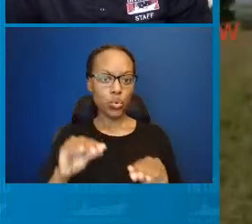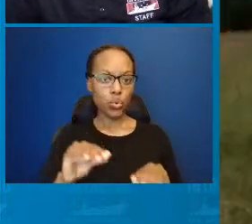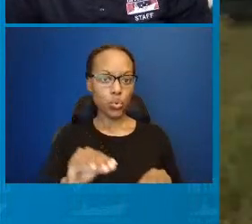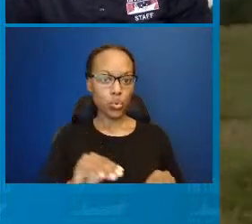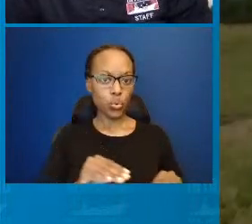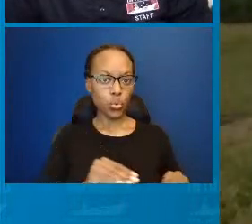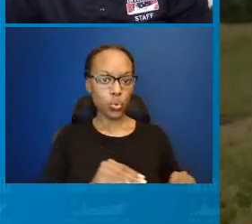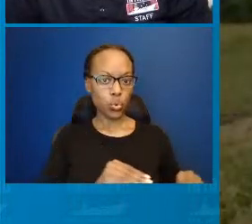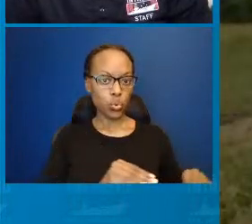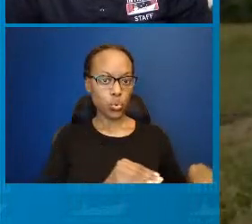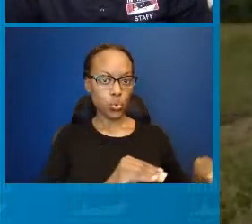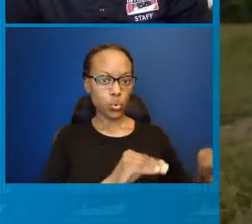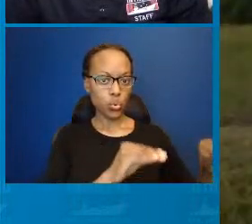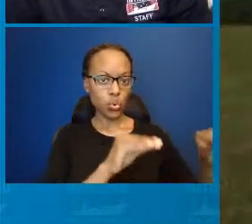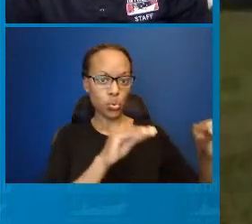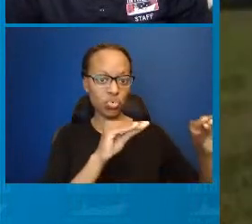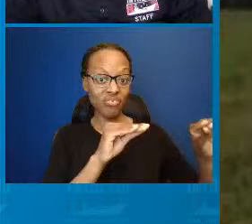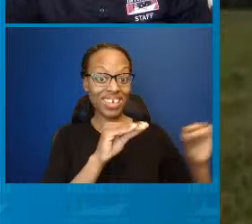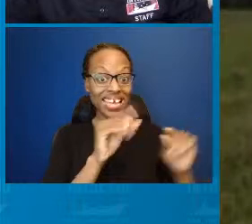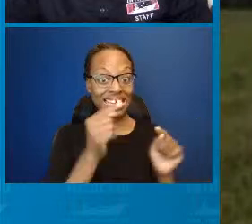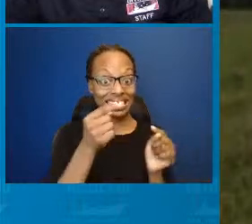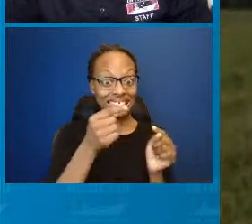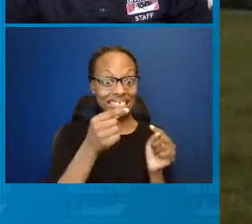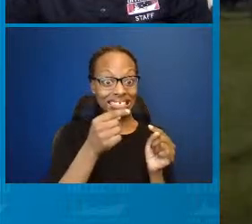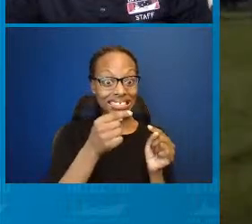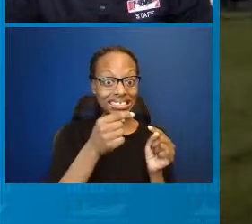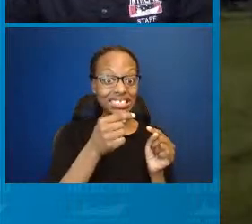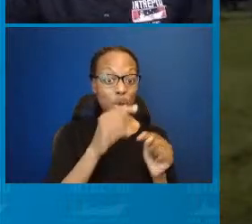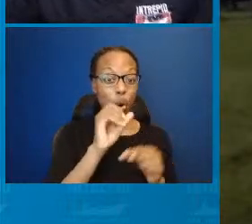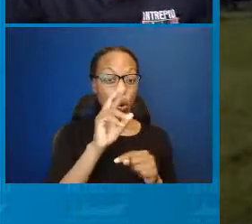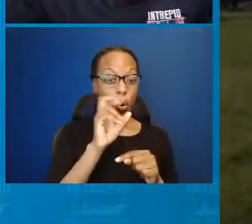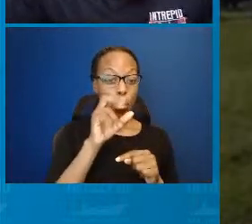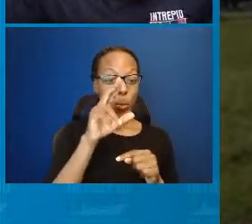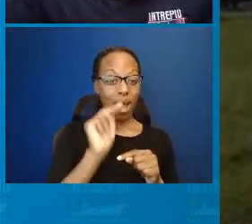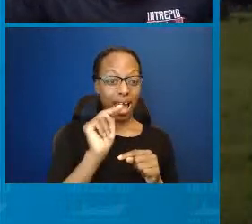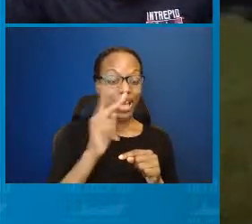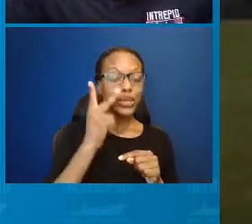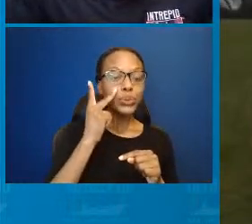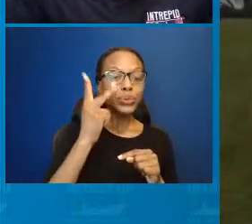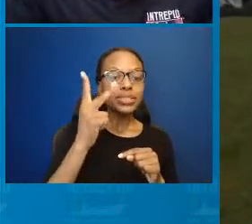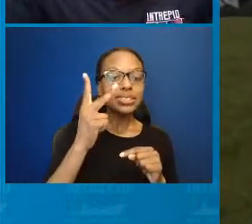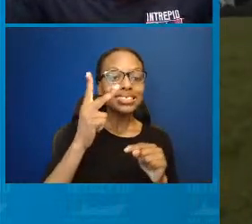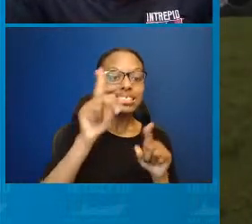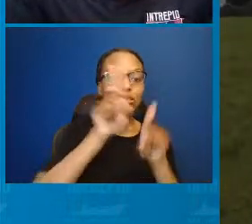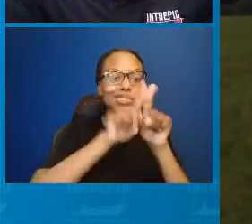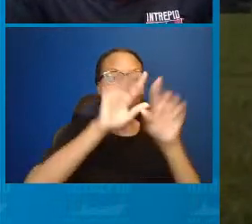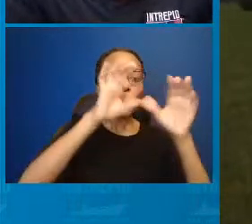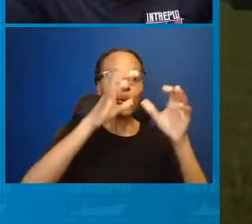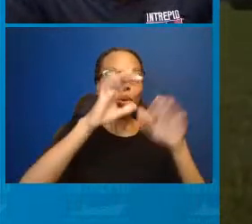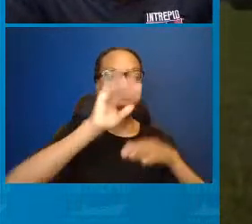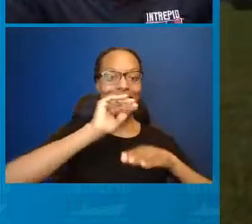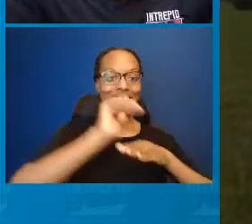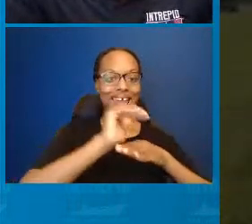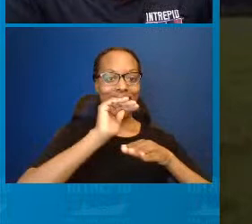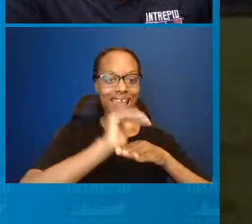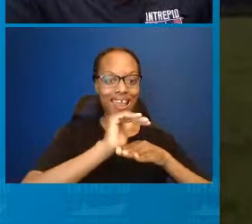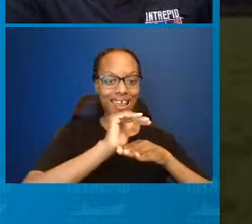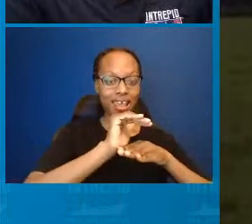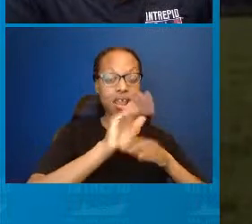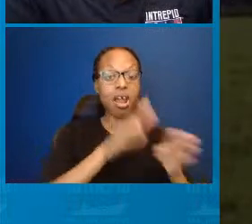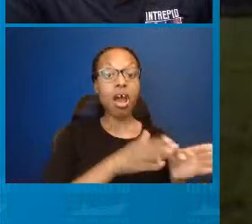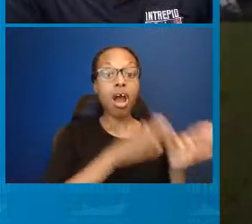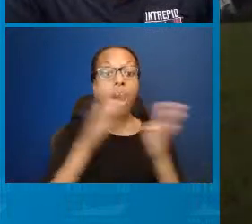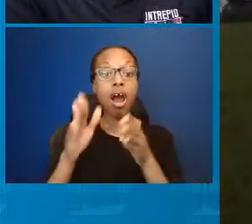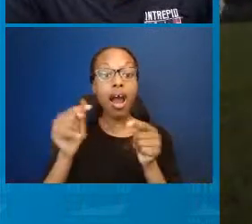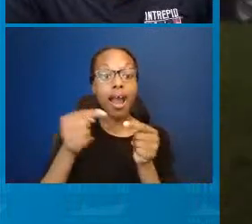But his arch nemesis happens to be out during the day. Let me know if you guys see a scorpion pop up somewhere.